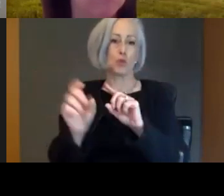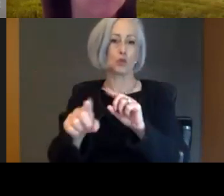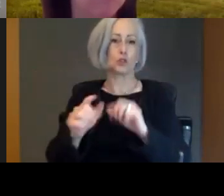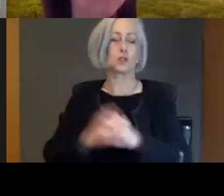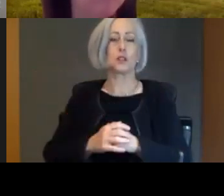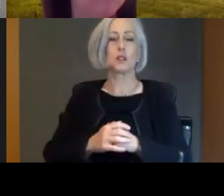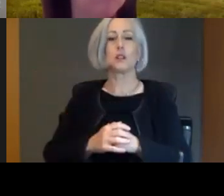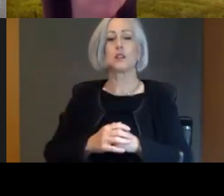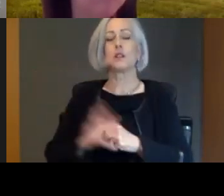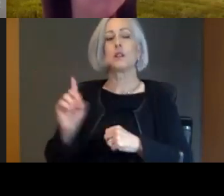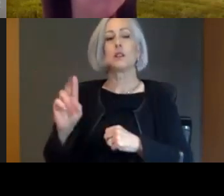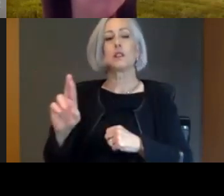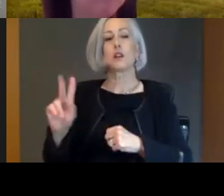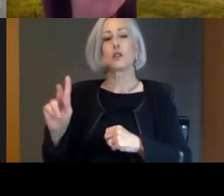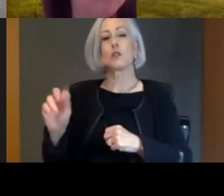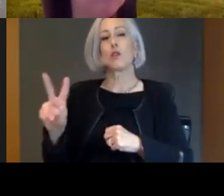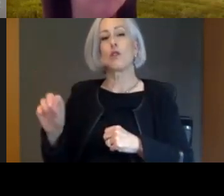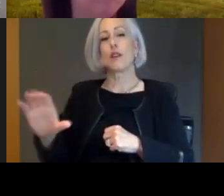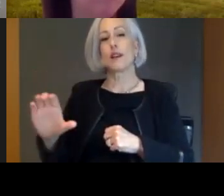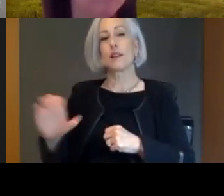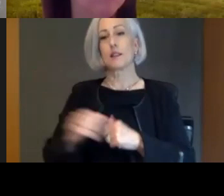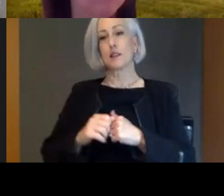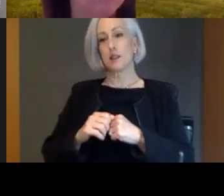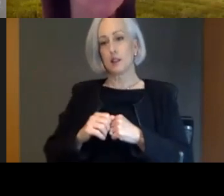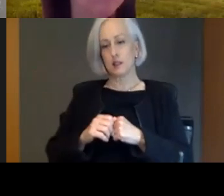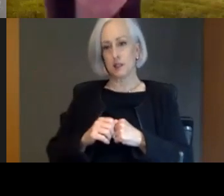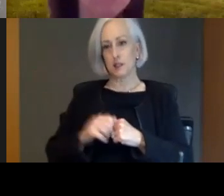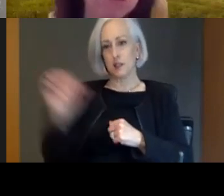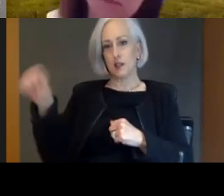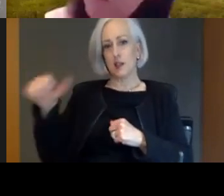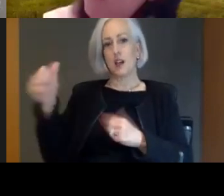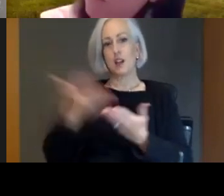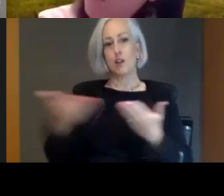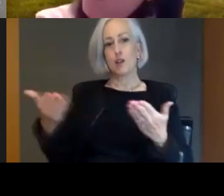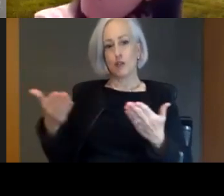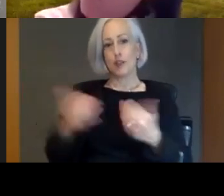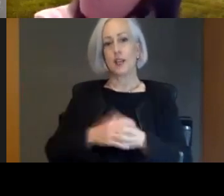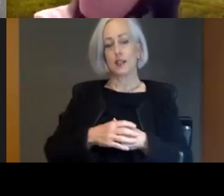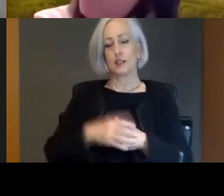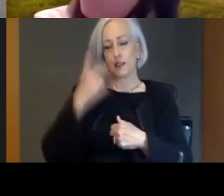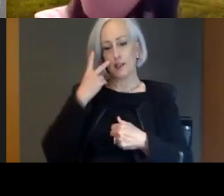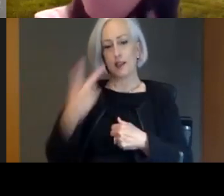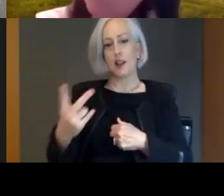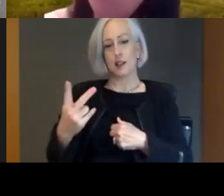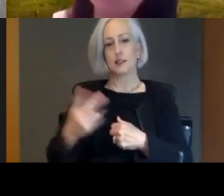Well, and I think another a kind of another thing that even which I see as part of